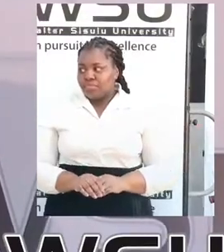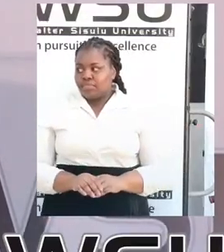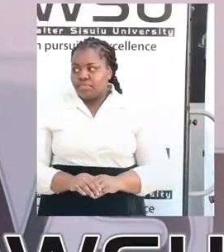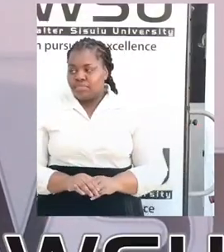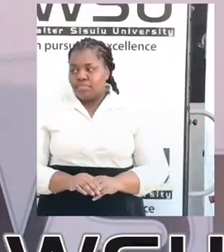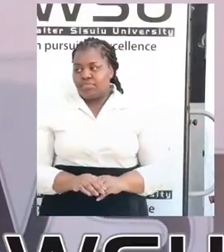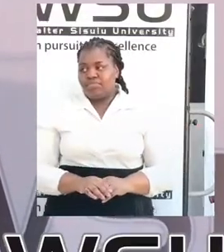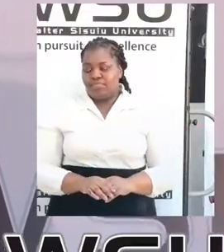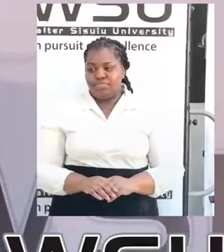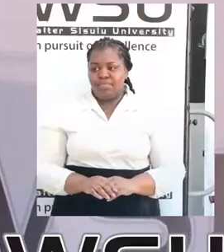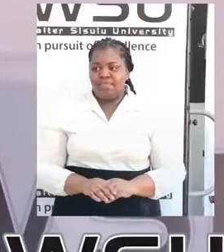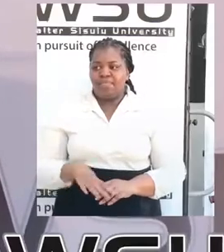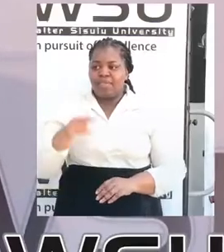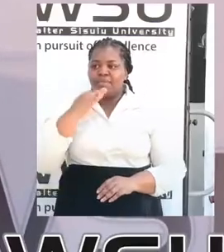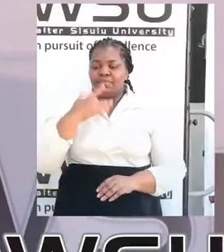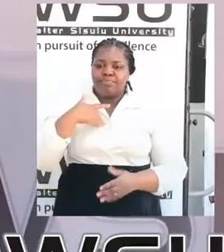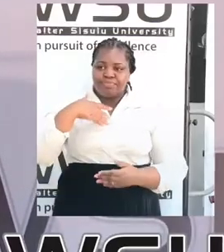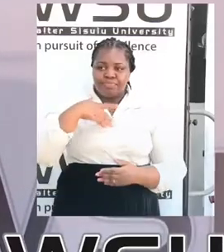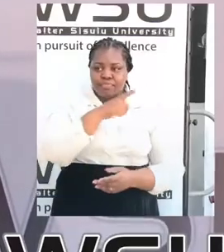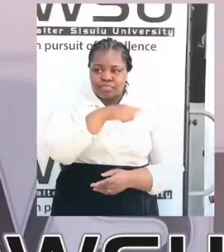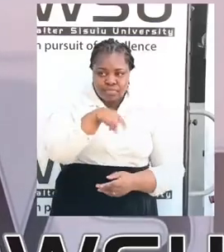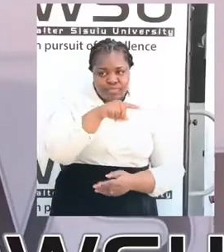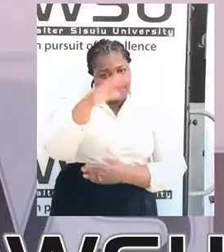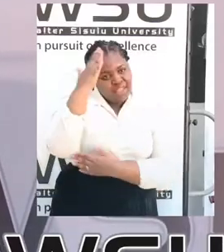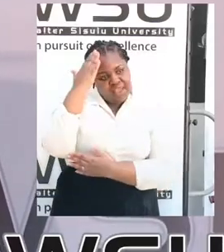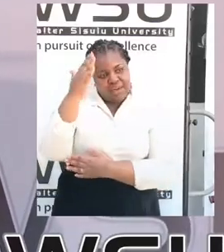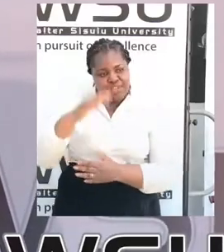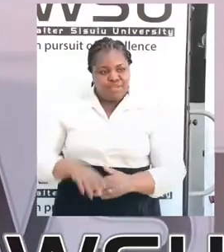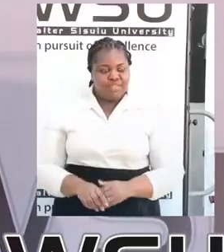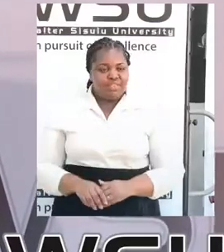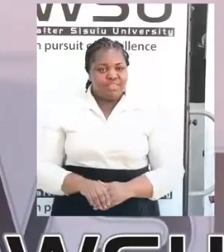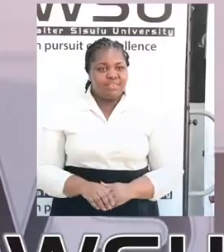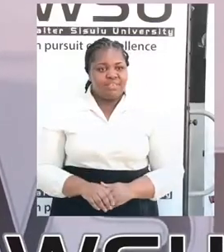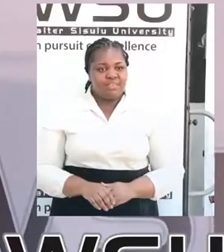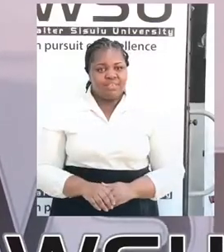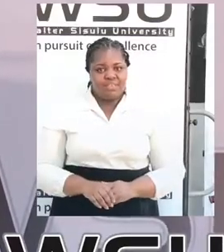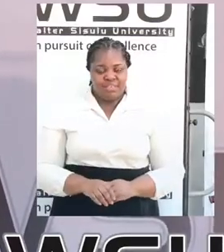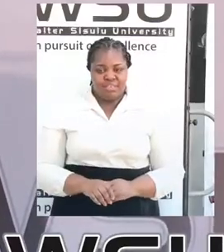to our Honorable graduates.